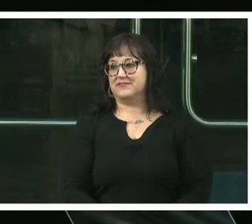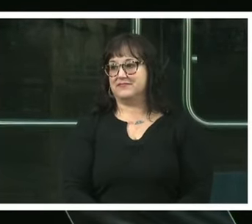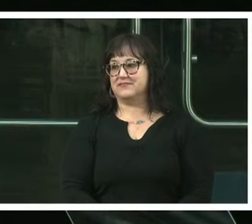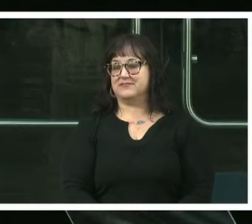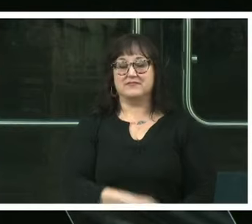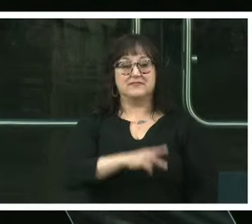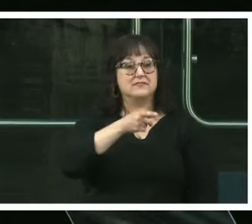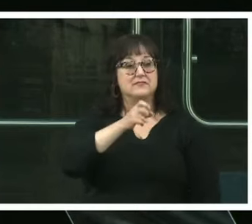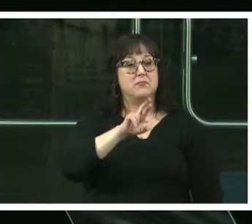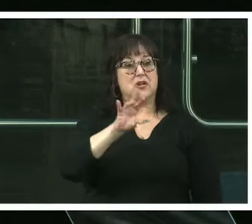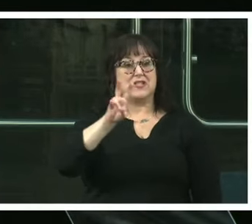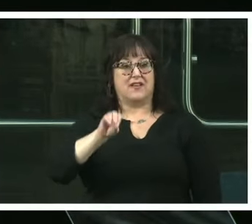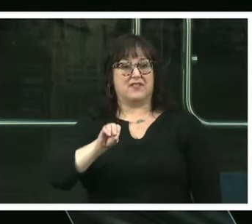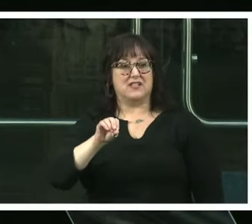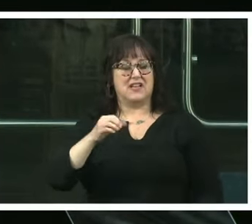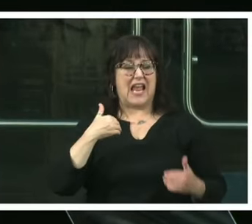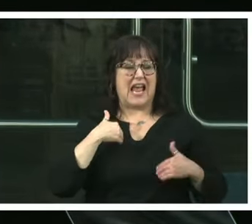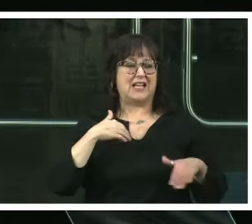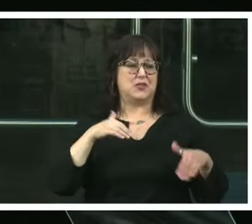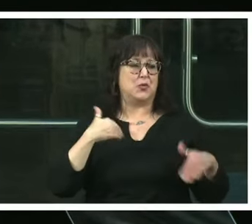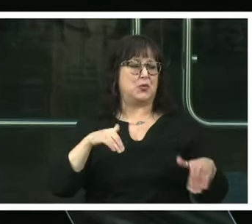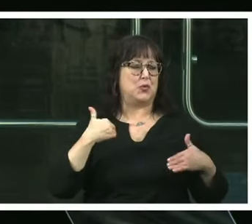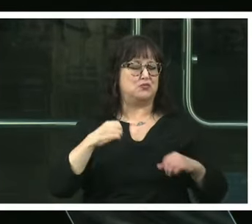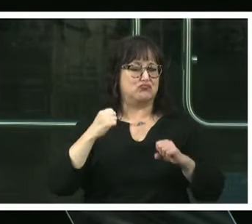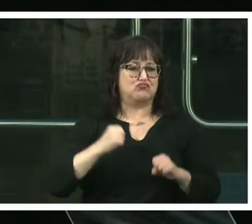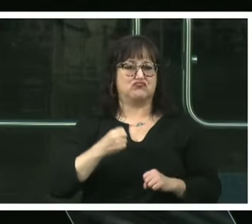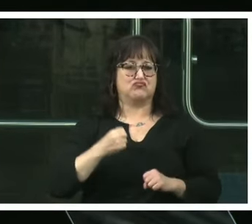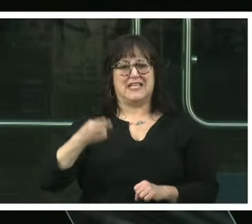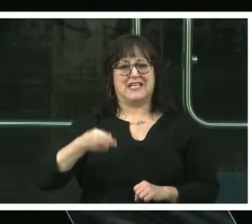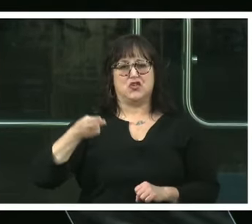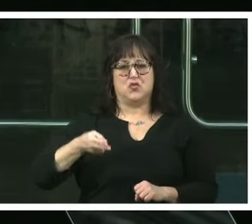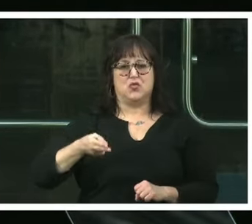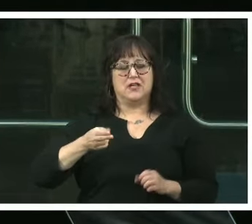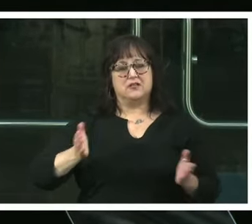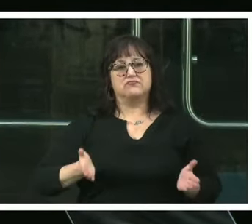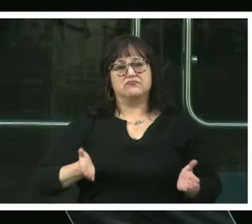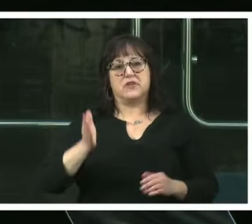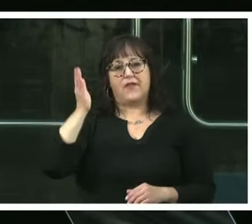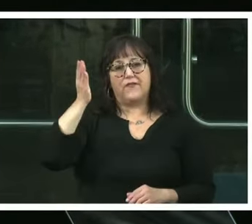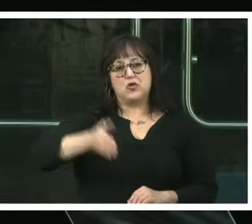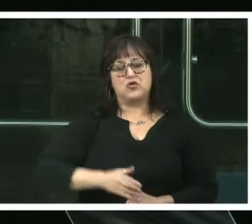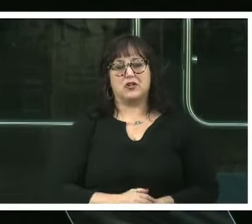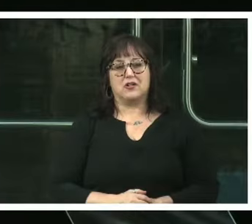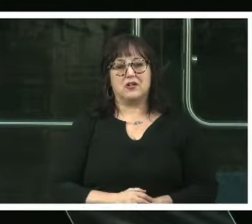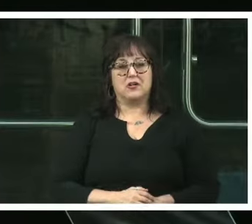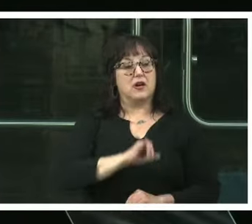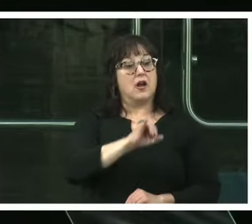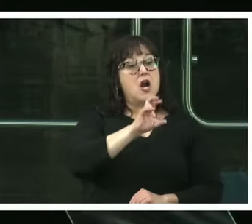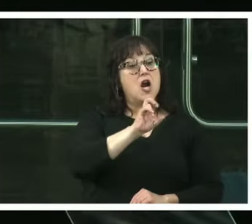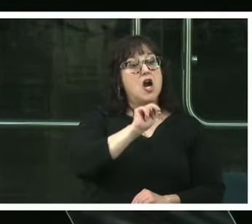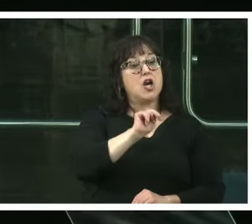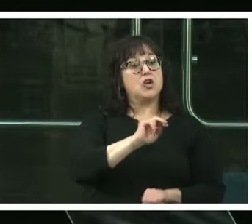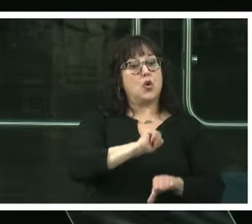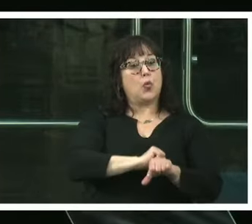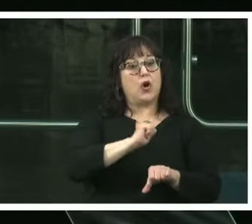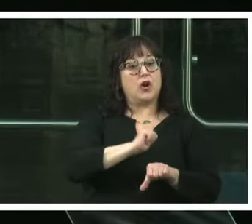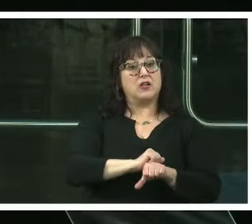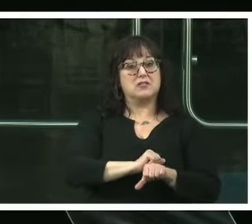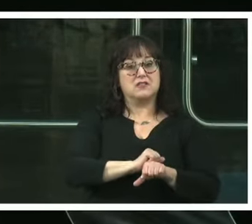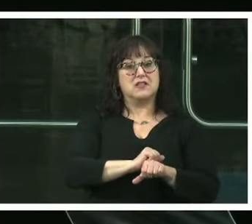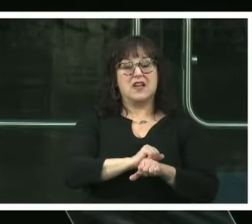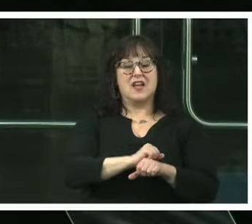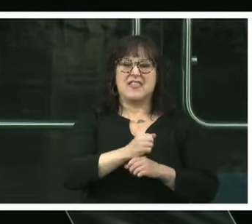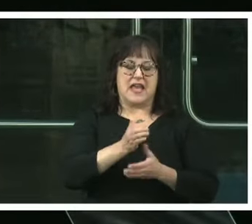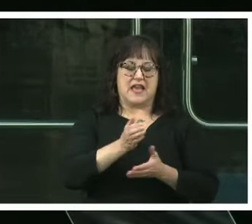Pier 70 has a rich history of fostering the future. The ironworks that drove shipbuilding through